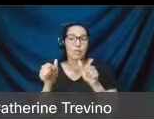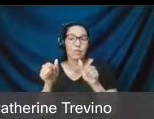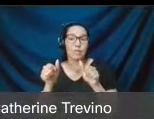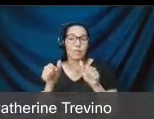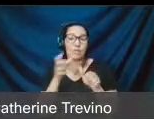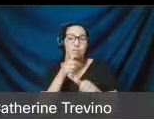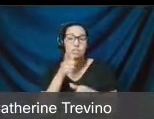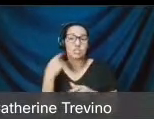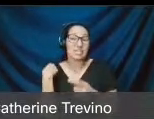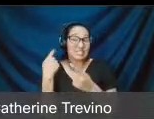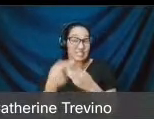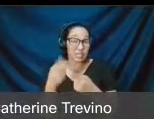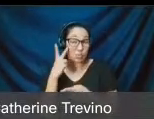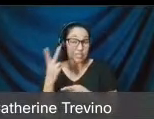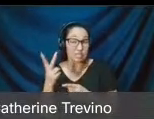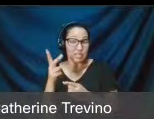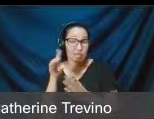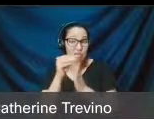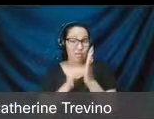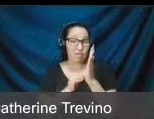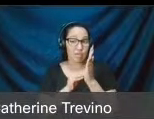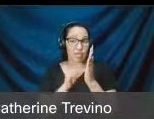applications?